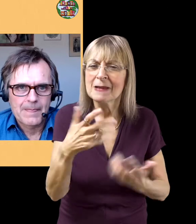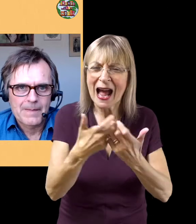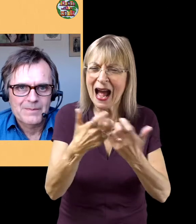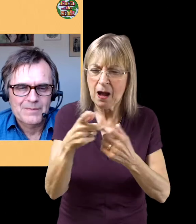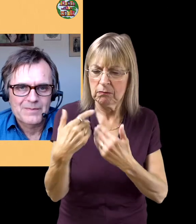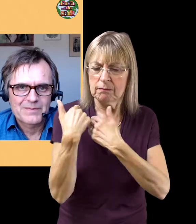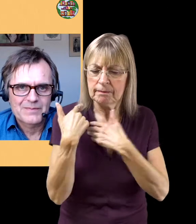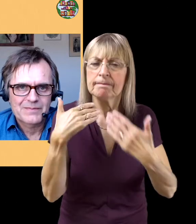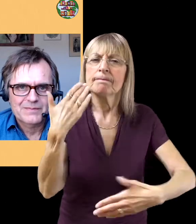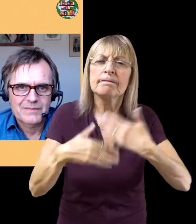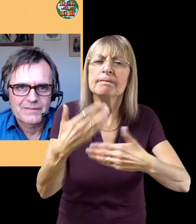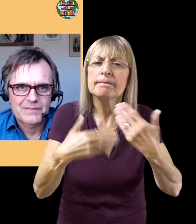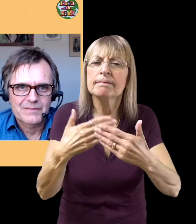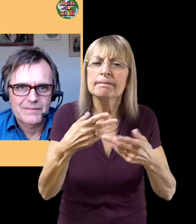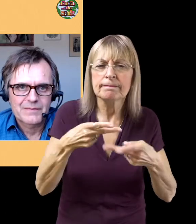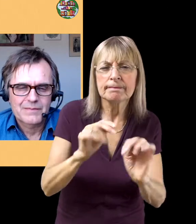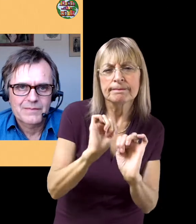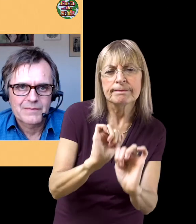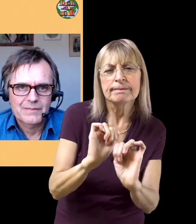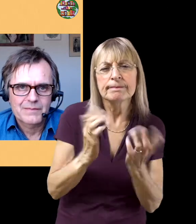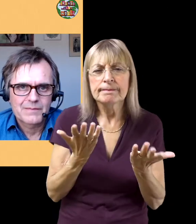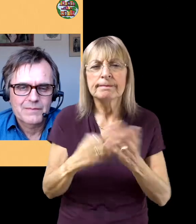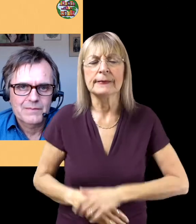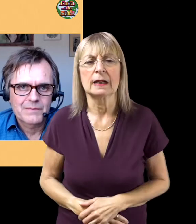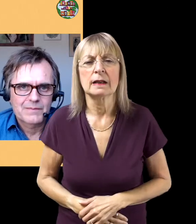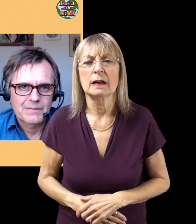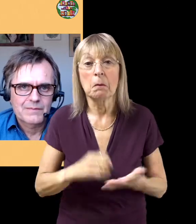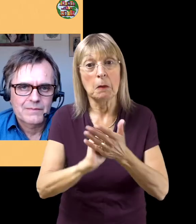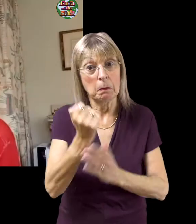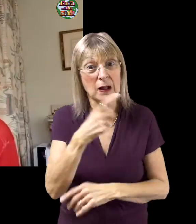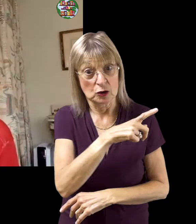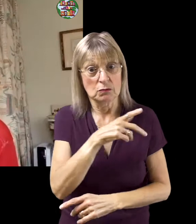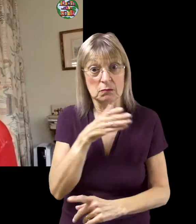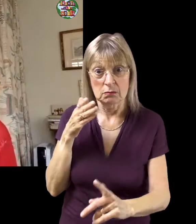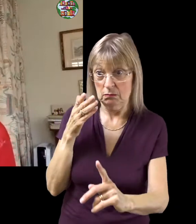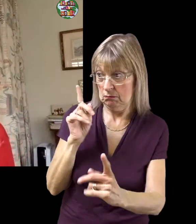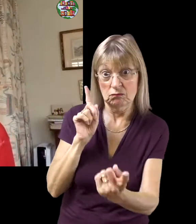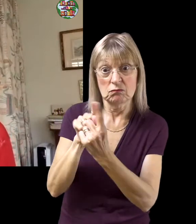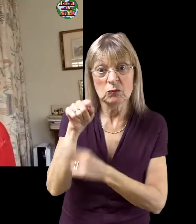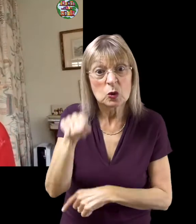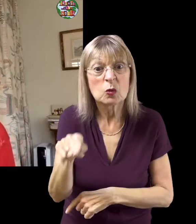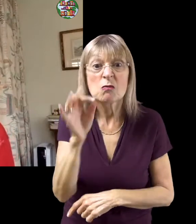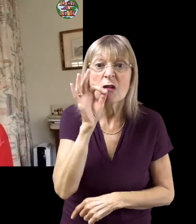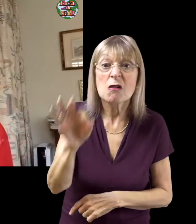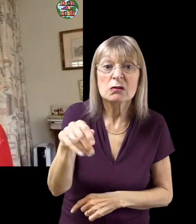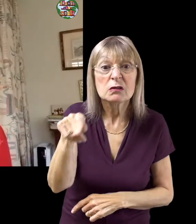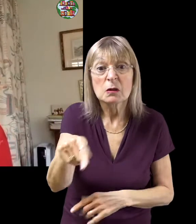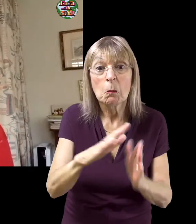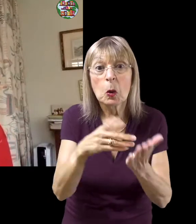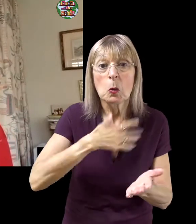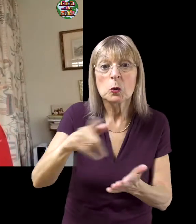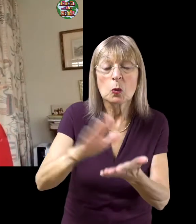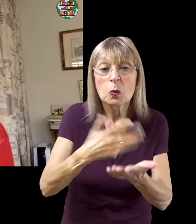of a very quick, just about like the mechanics of how the job works. Does the publisher approach you and say, there is this book, do you